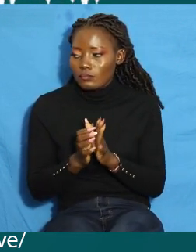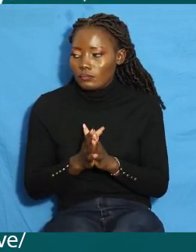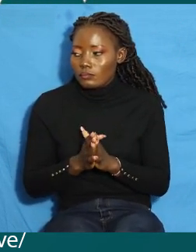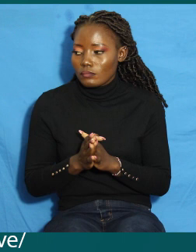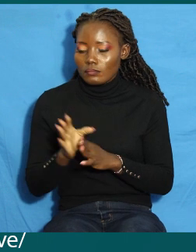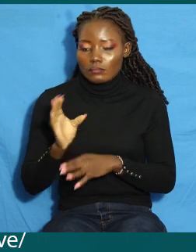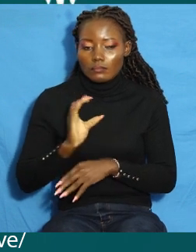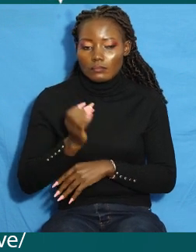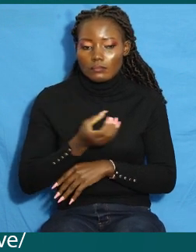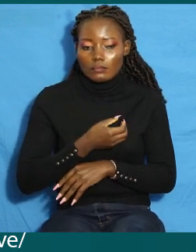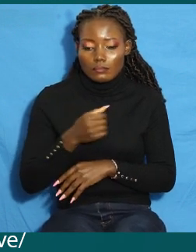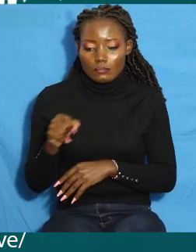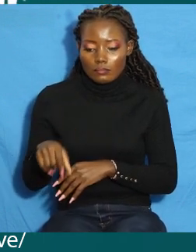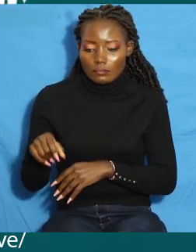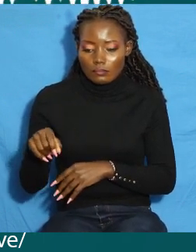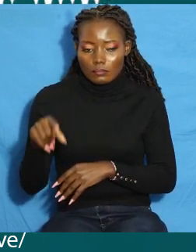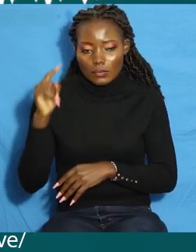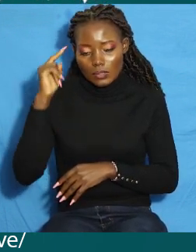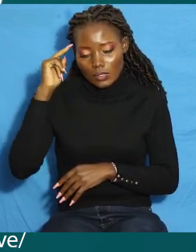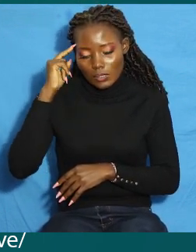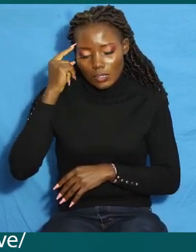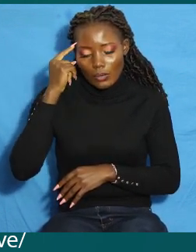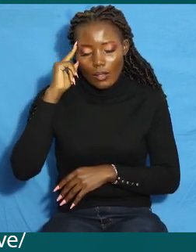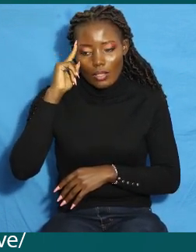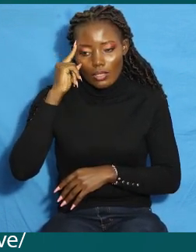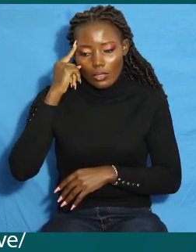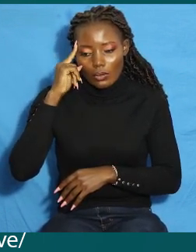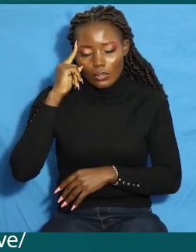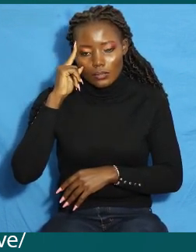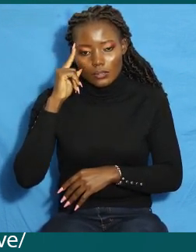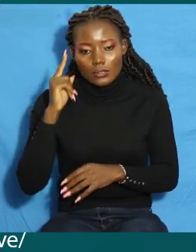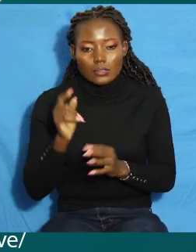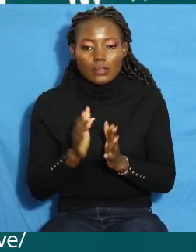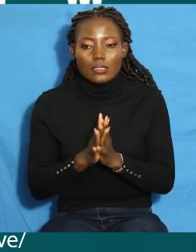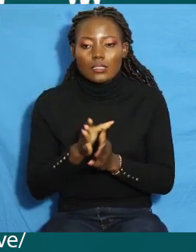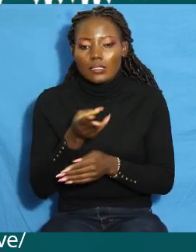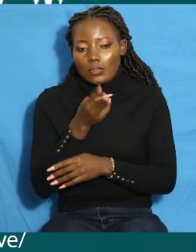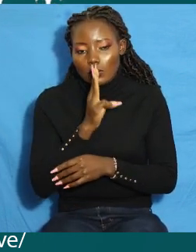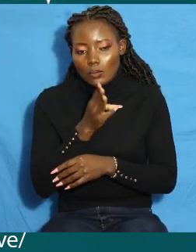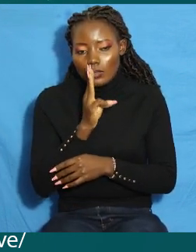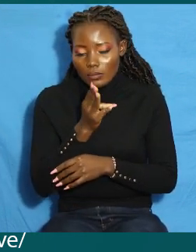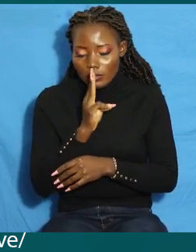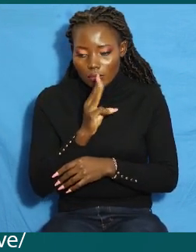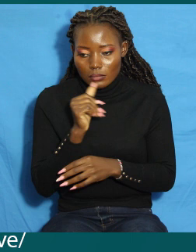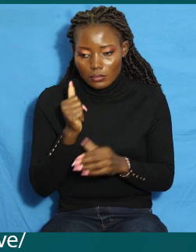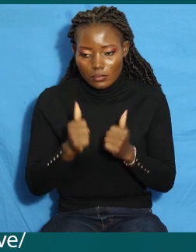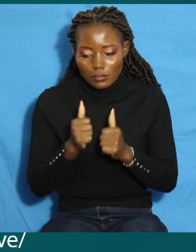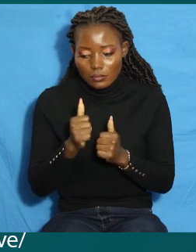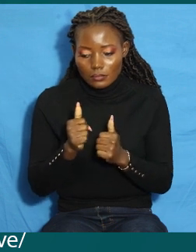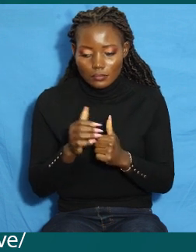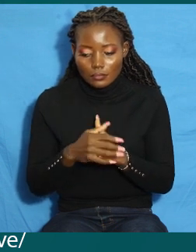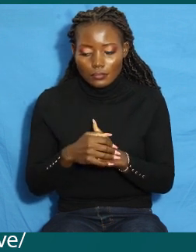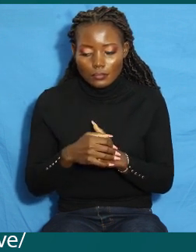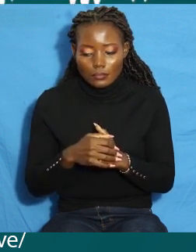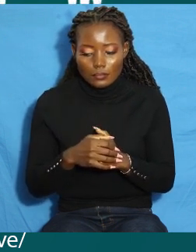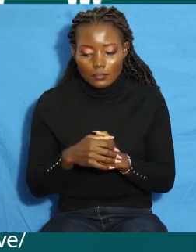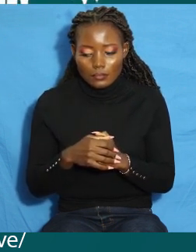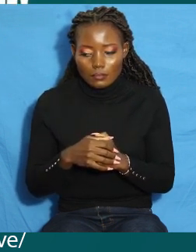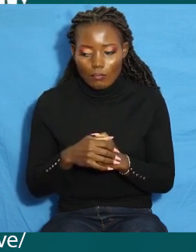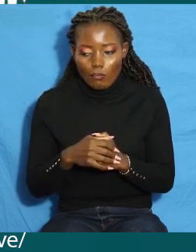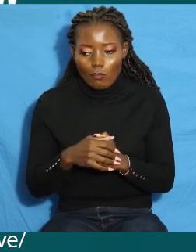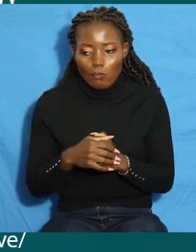our seed is our thoughts, and the water that we